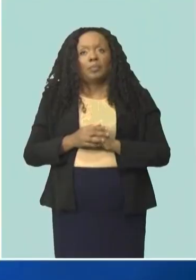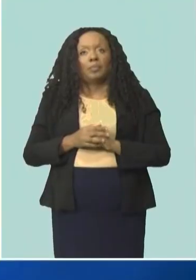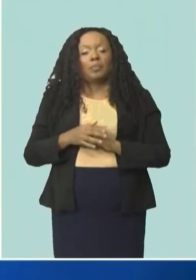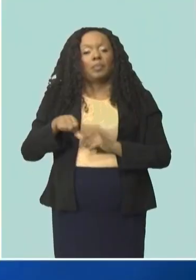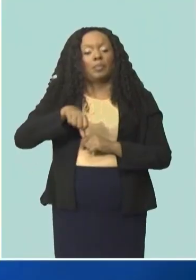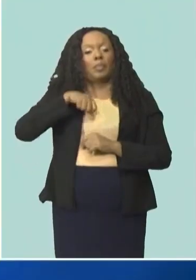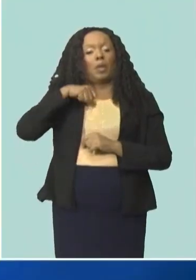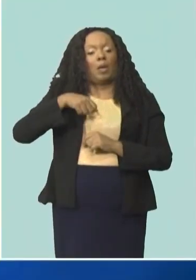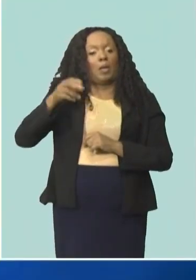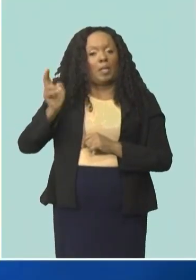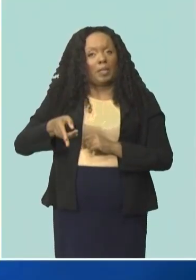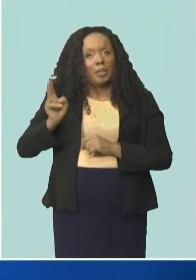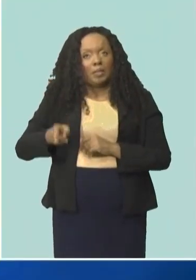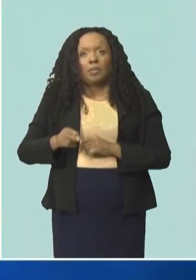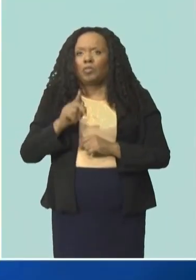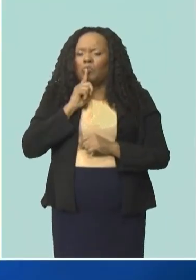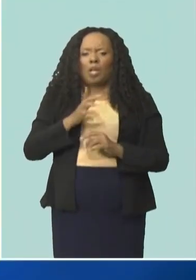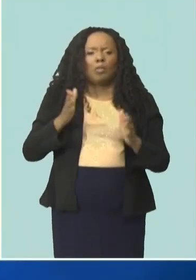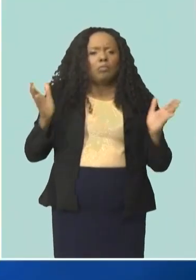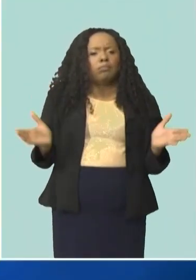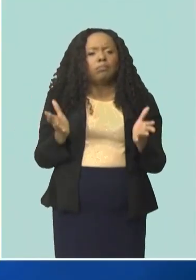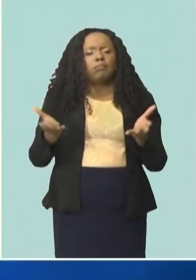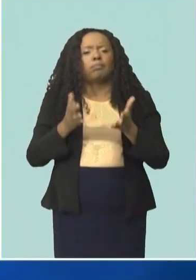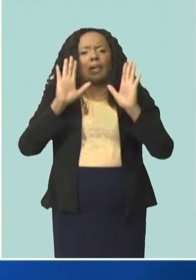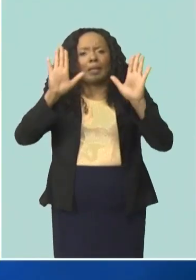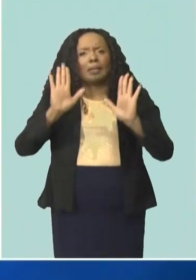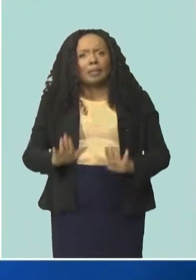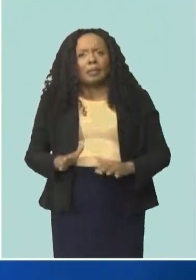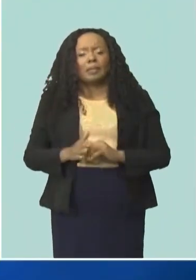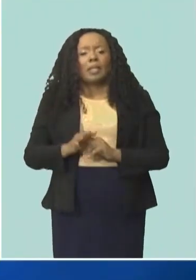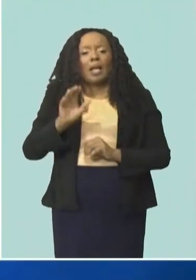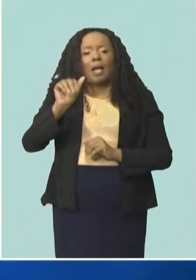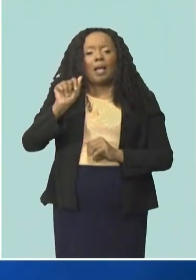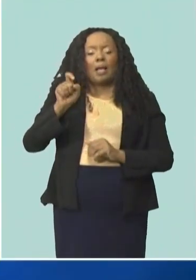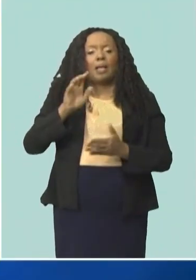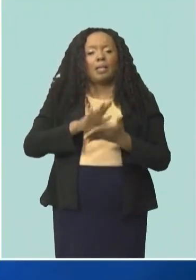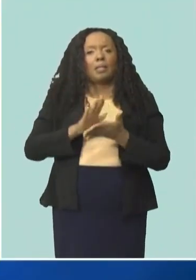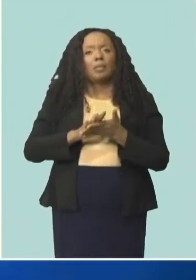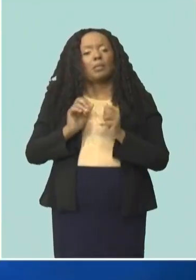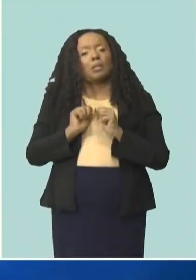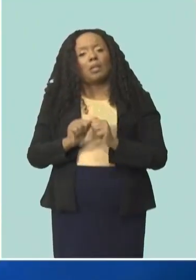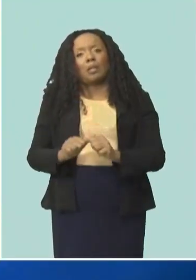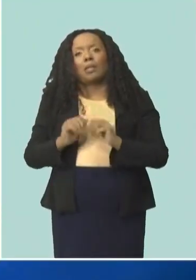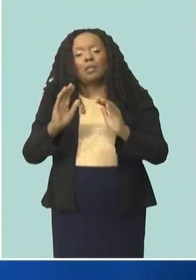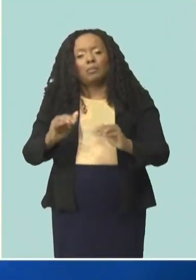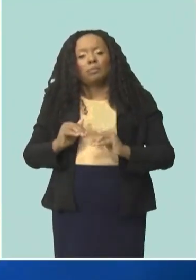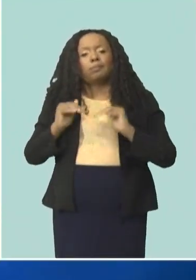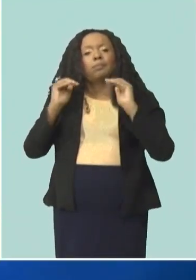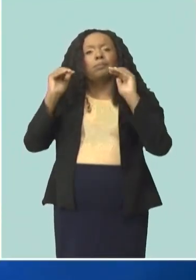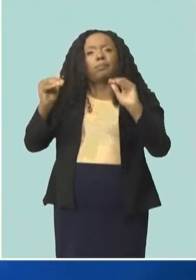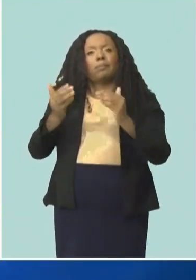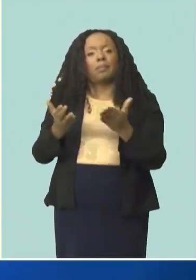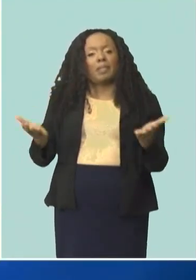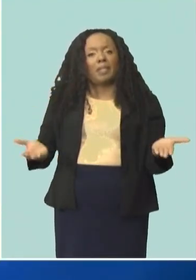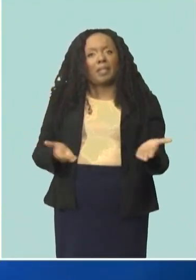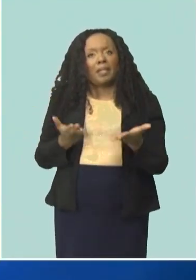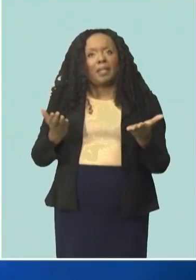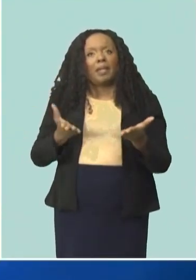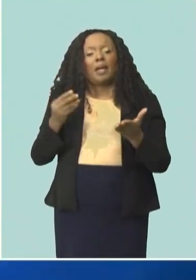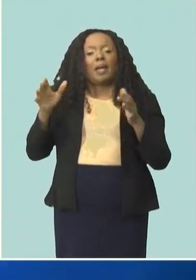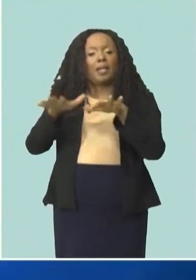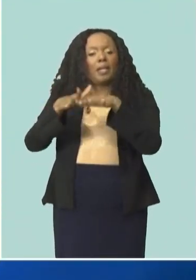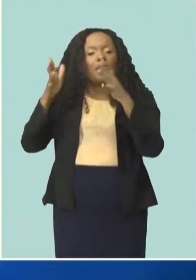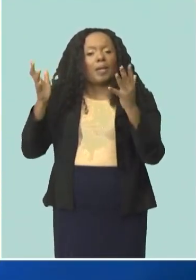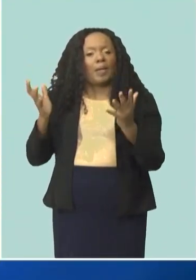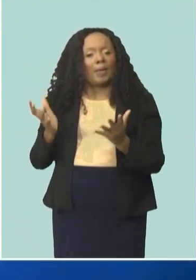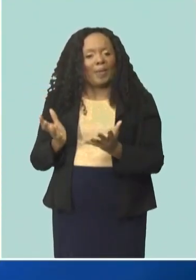legacy and a renewed push for excellence, Alexandra continues to shape students who excel both here at home and on the world